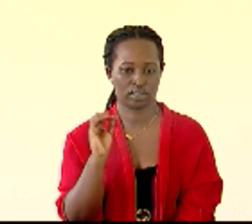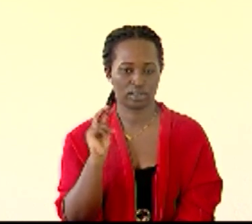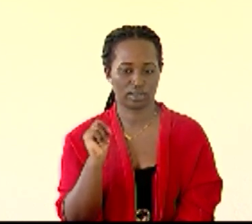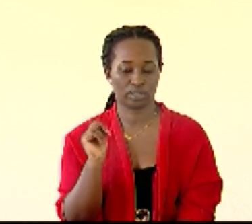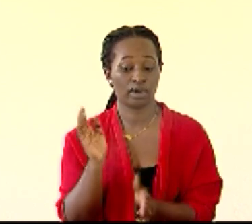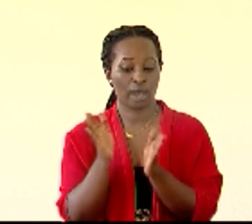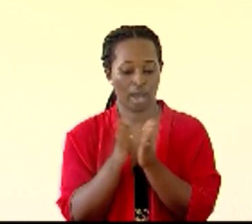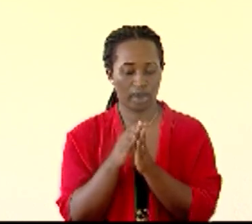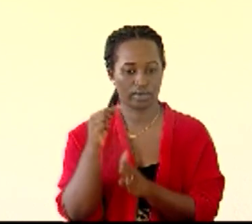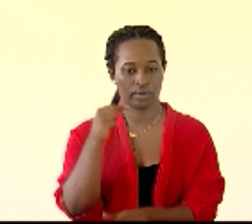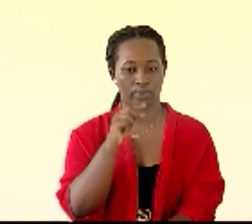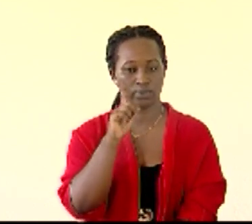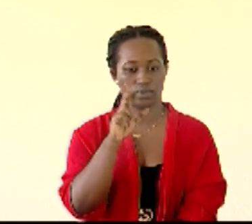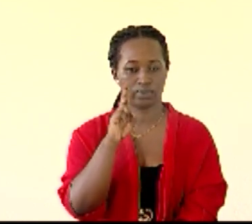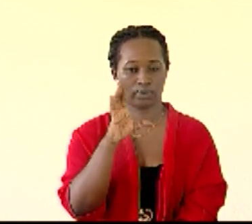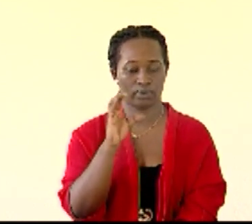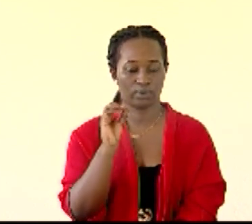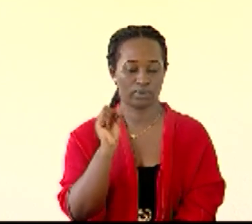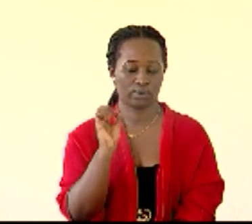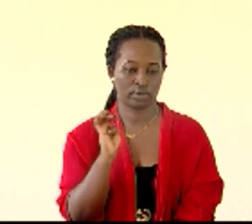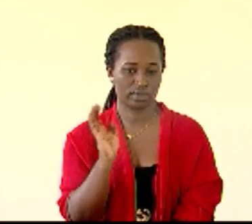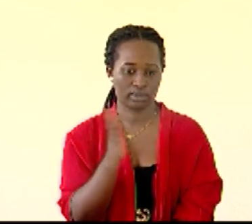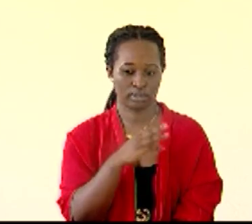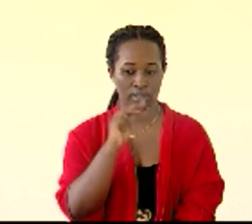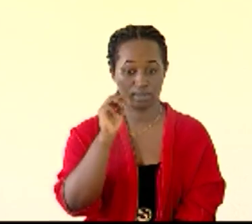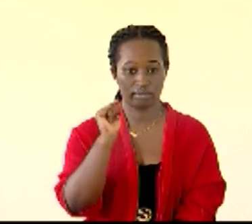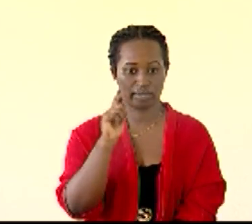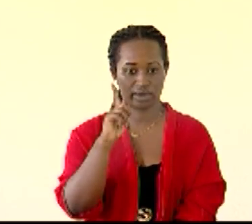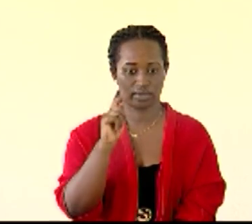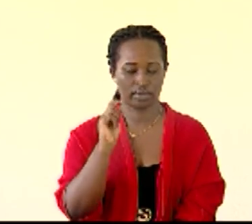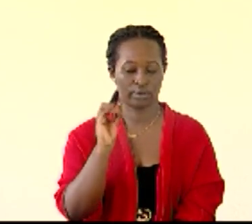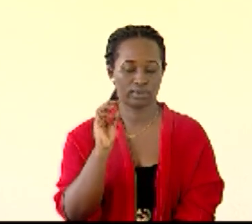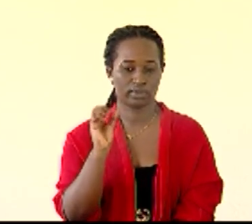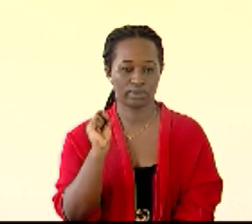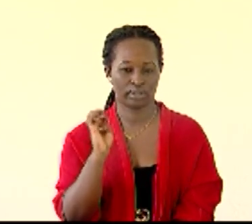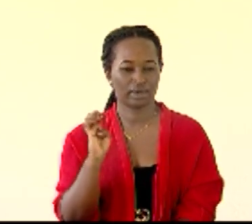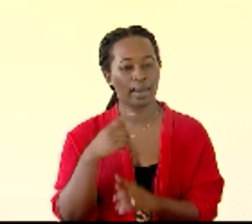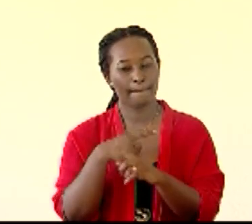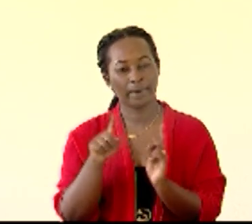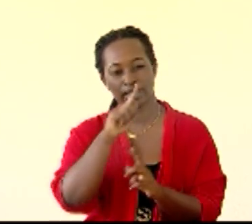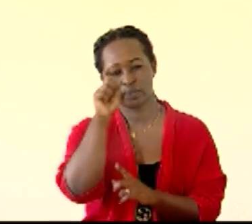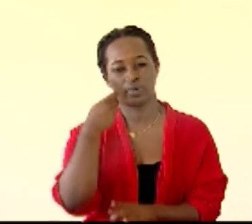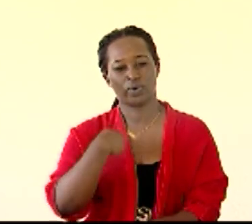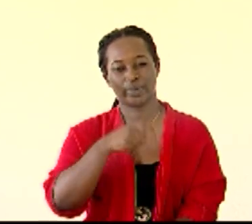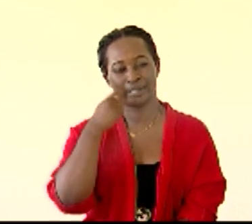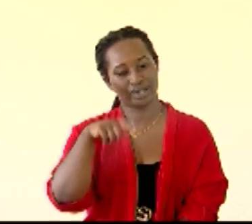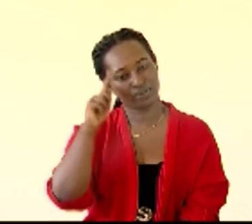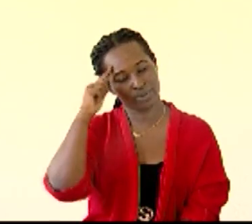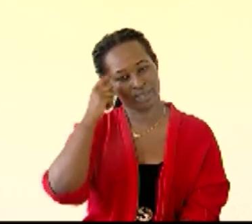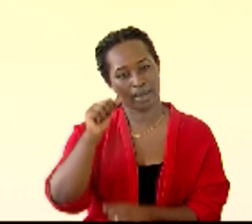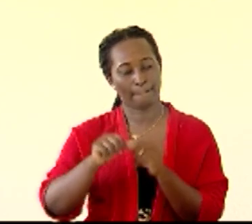then you get maltose, continue adding others and stuff like that. But the question also we need to think about